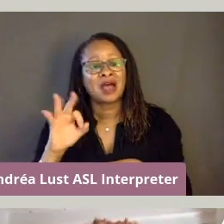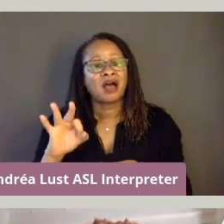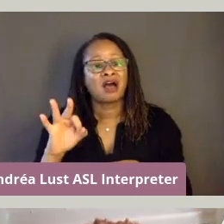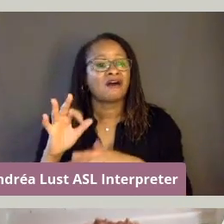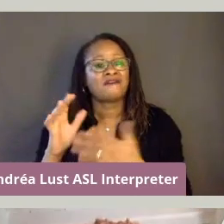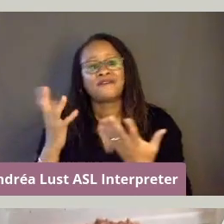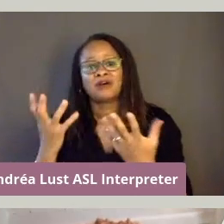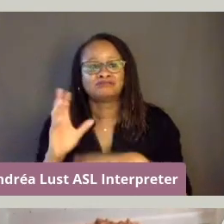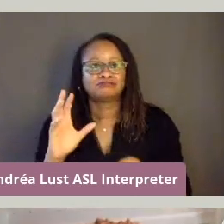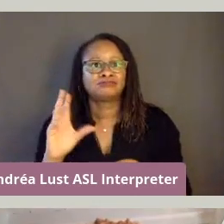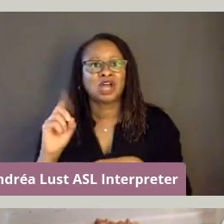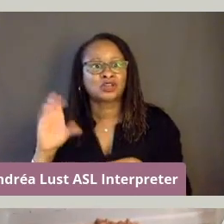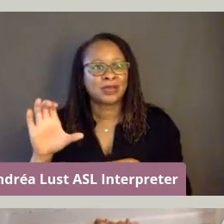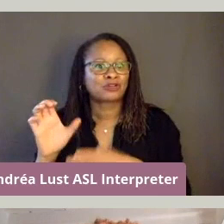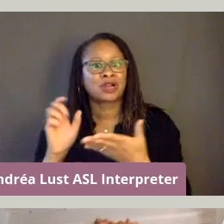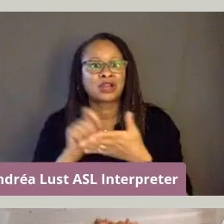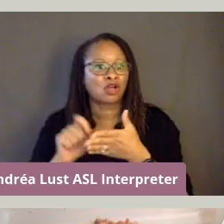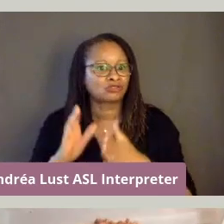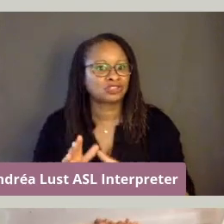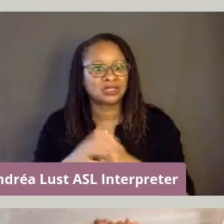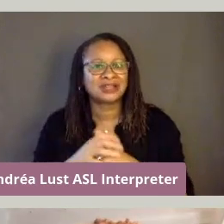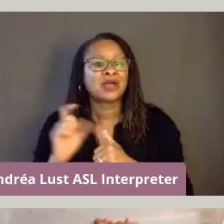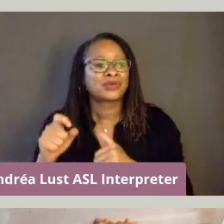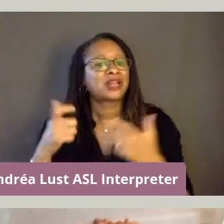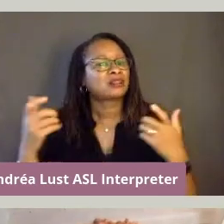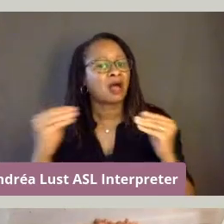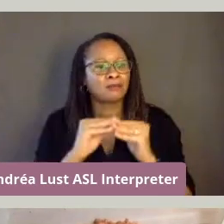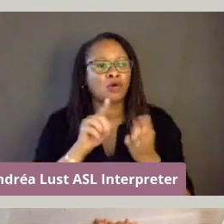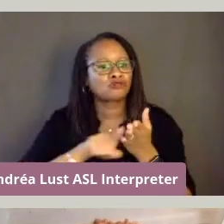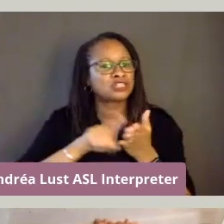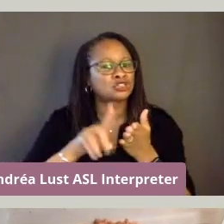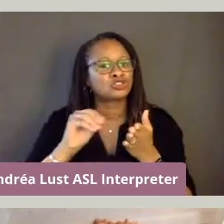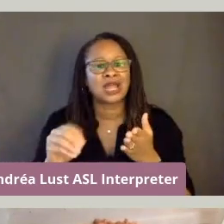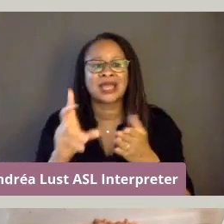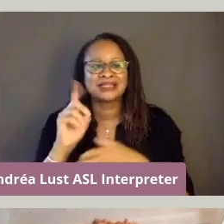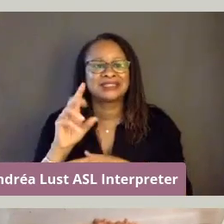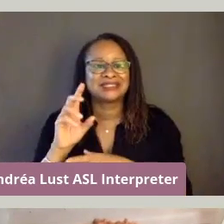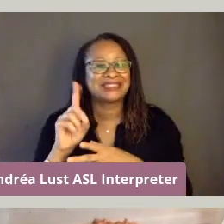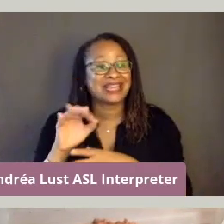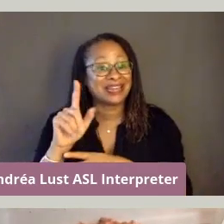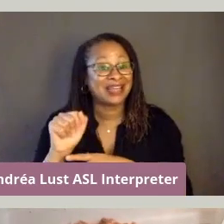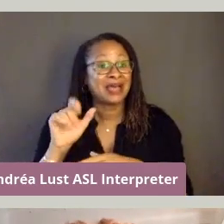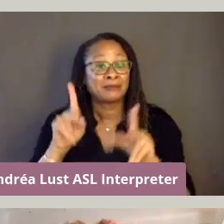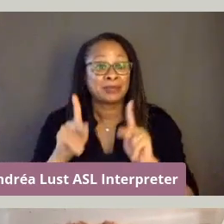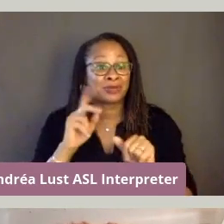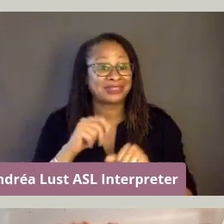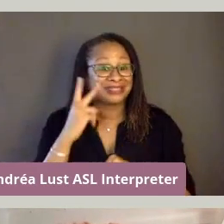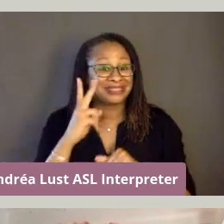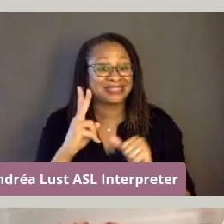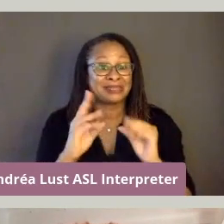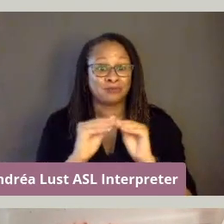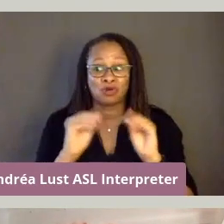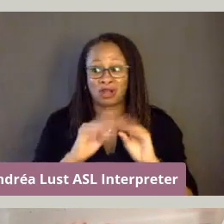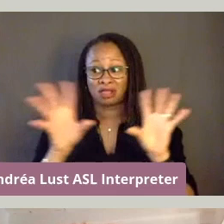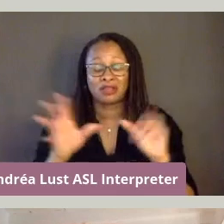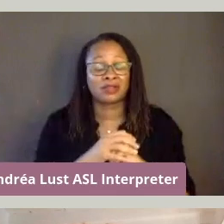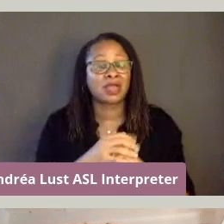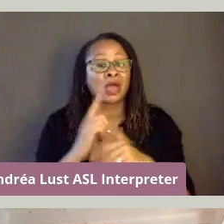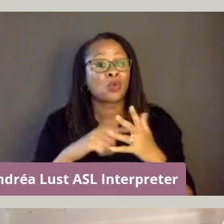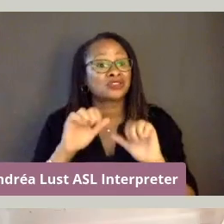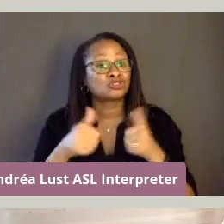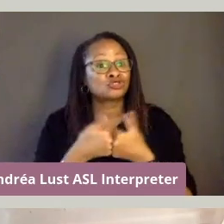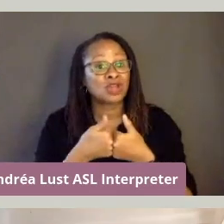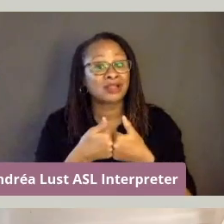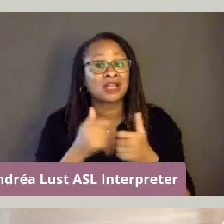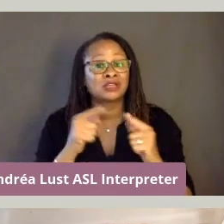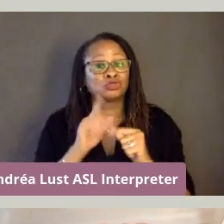in the streaming era. And I just think that we just need a lot more just research and data that everyone can see very clearly. Because I think the challenge for working collaboratively is